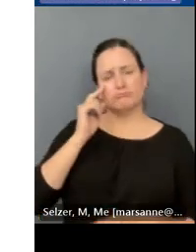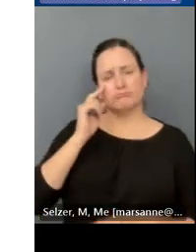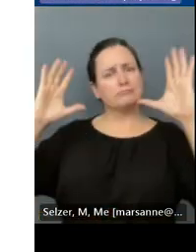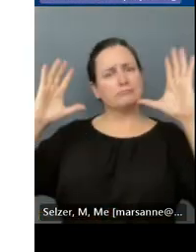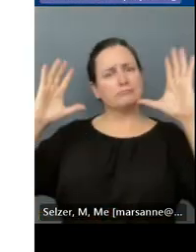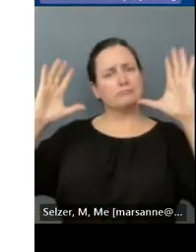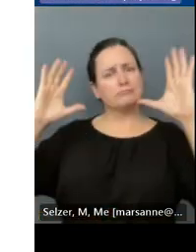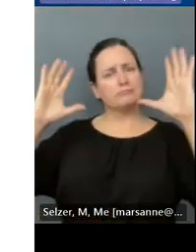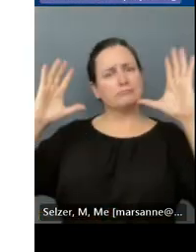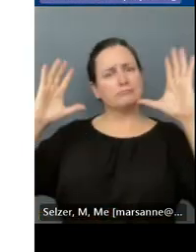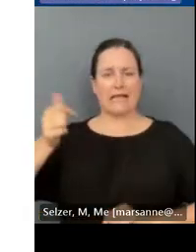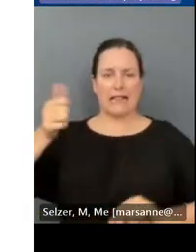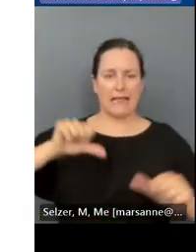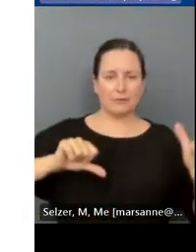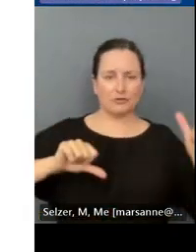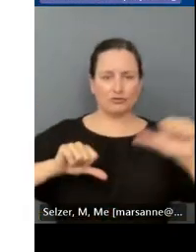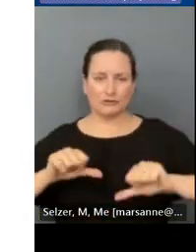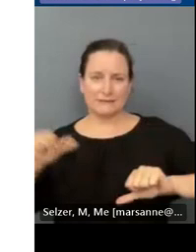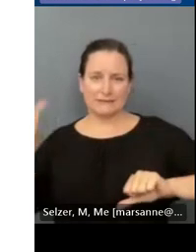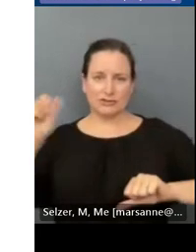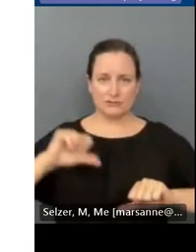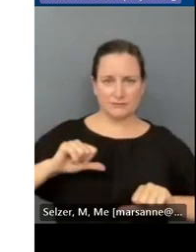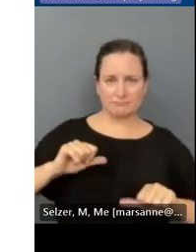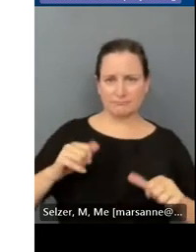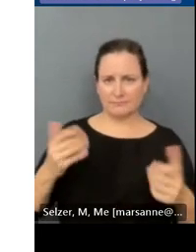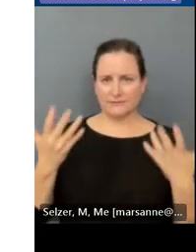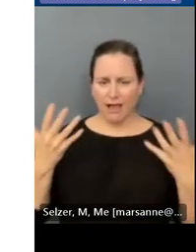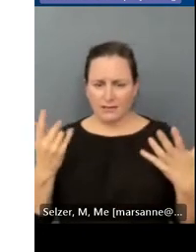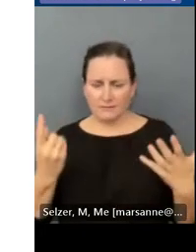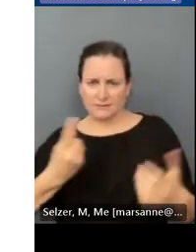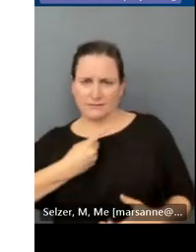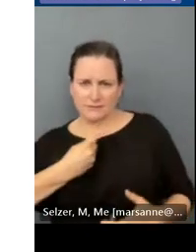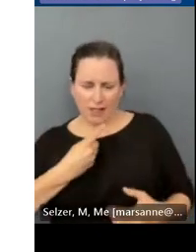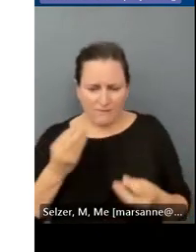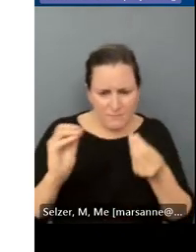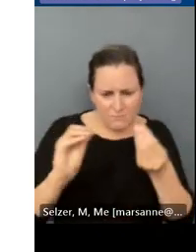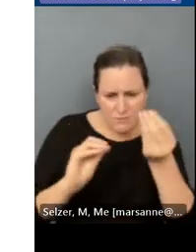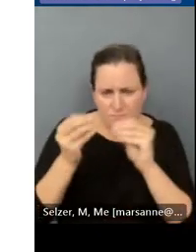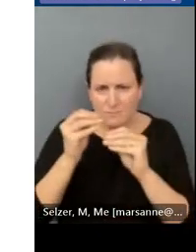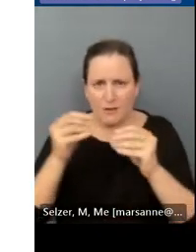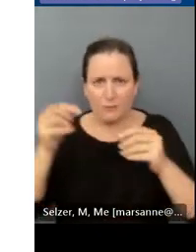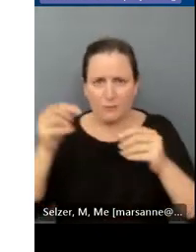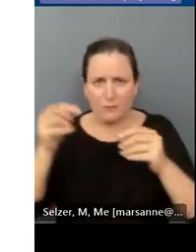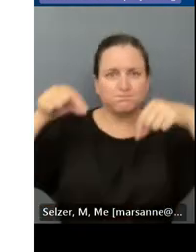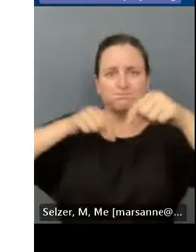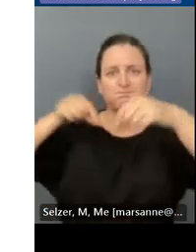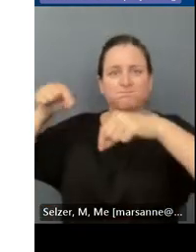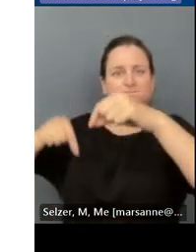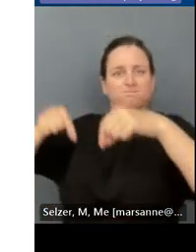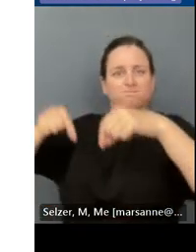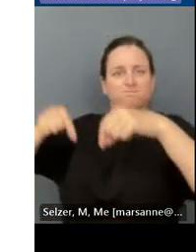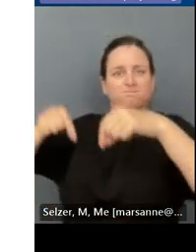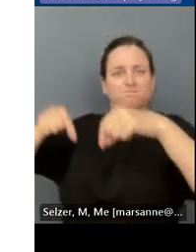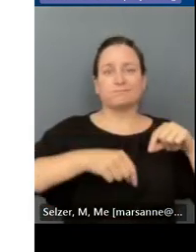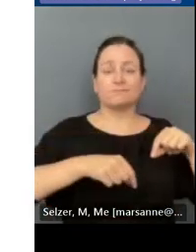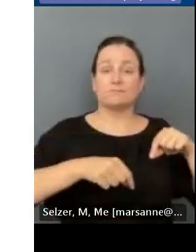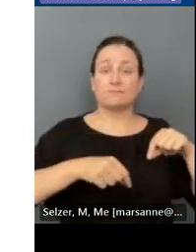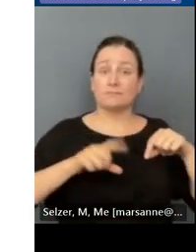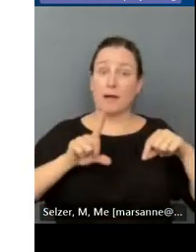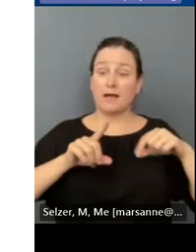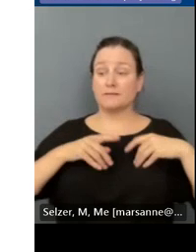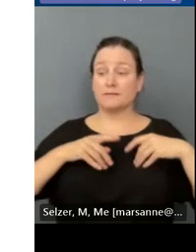animated with experiments, hands-on explanation, the latest gadget demonstration, all presented in the language